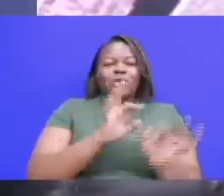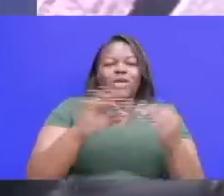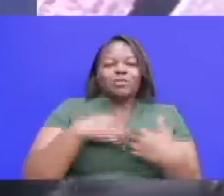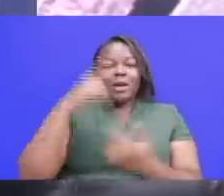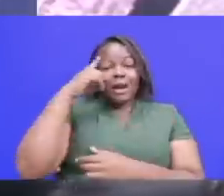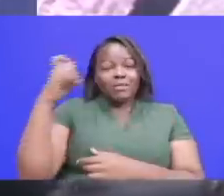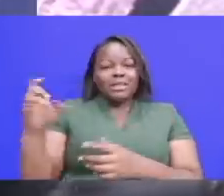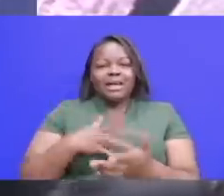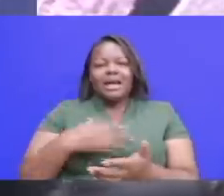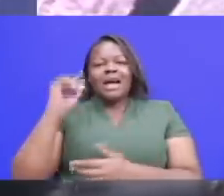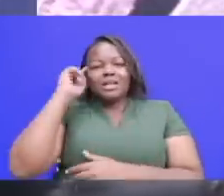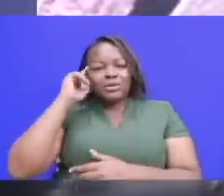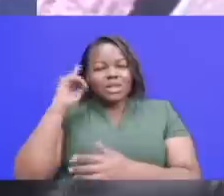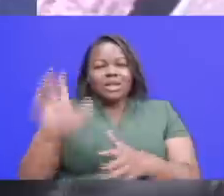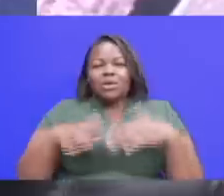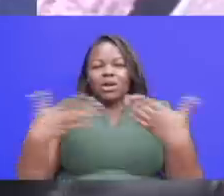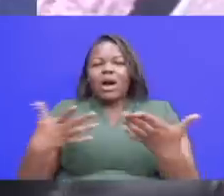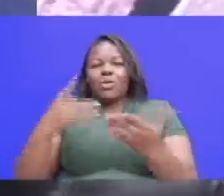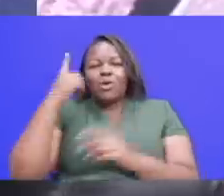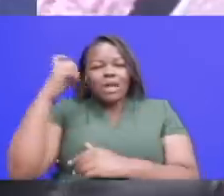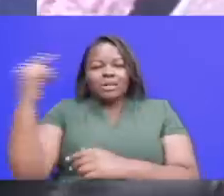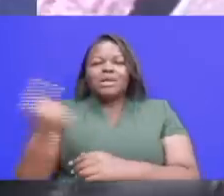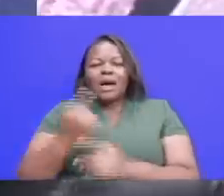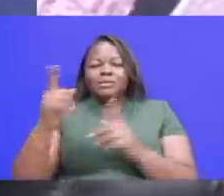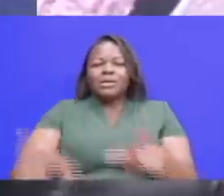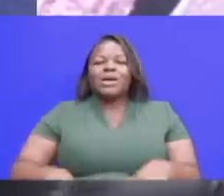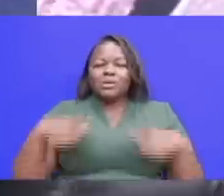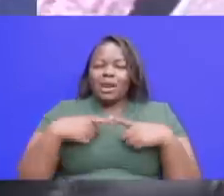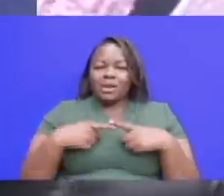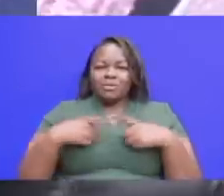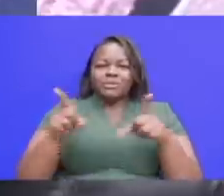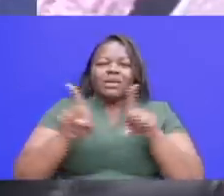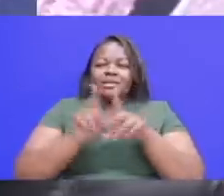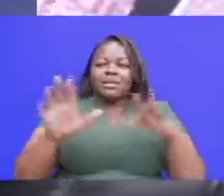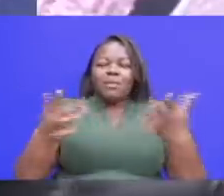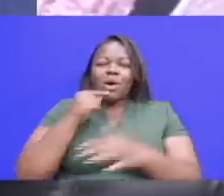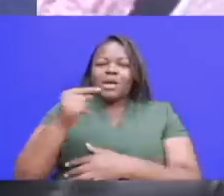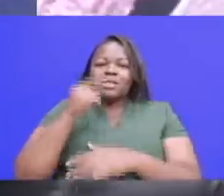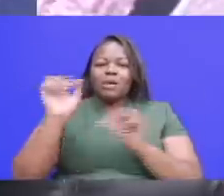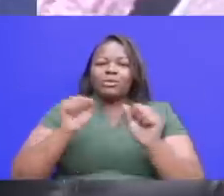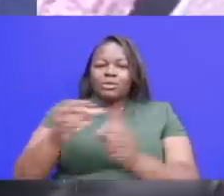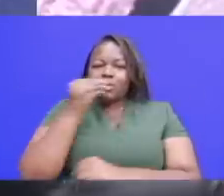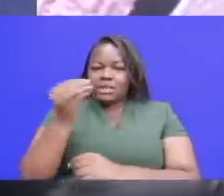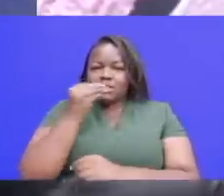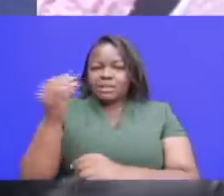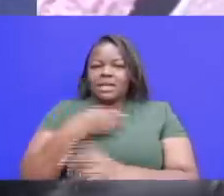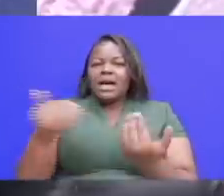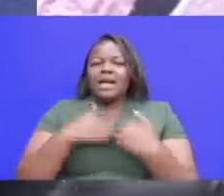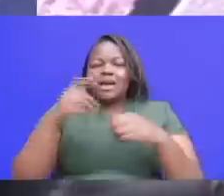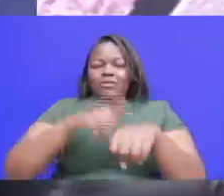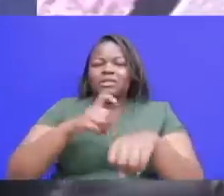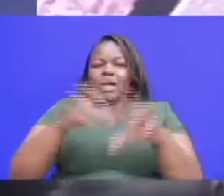been thinking, how are the dreams come in my life? As I said before, by the way, you can eat and don't have time